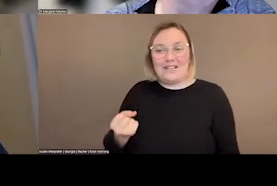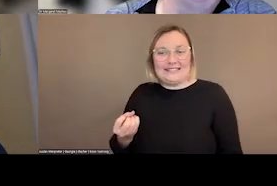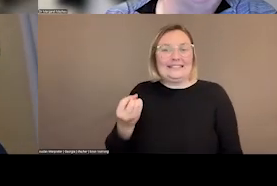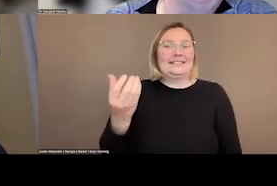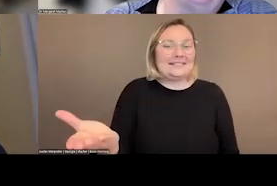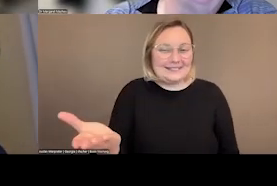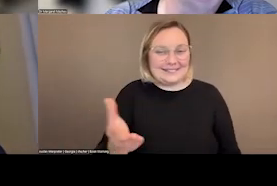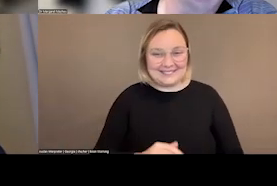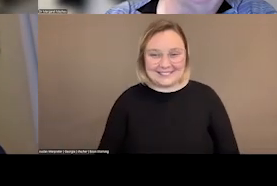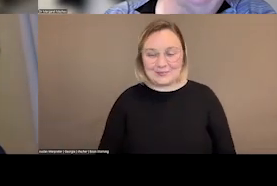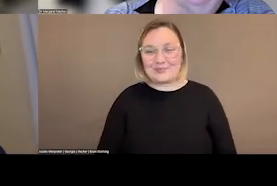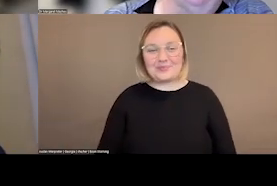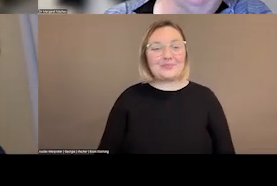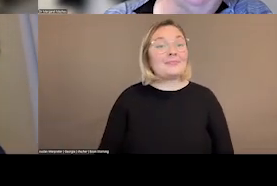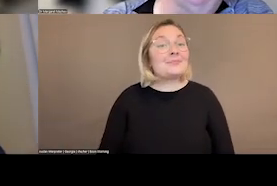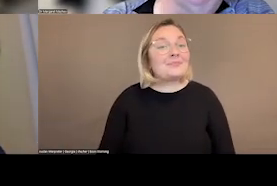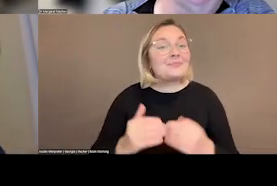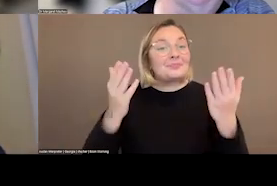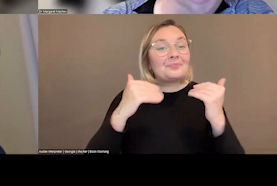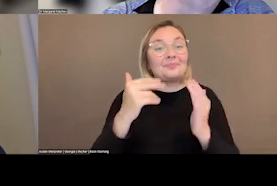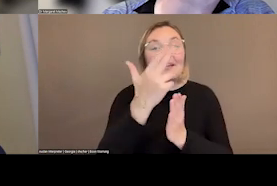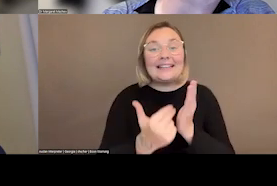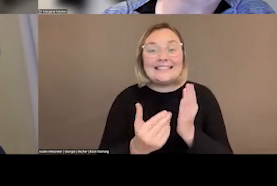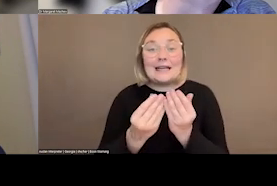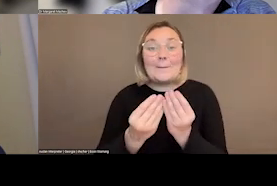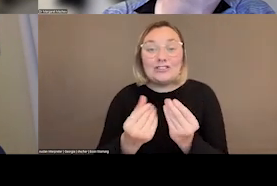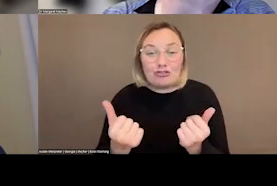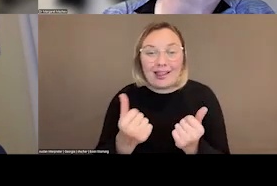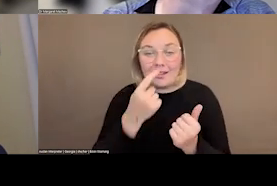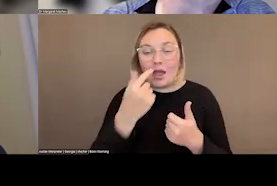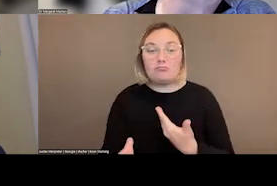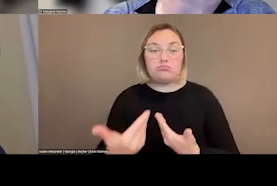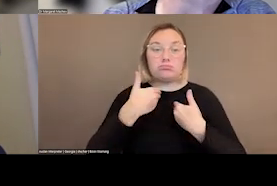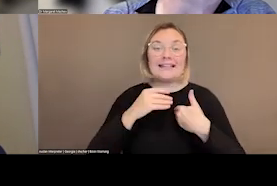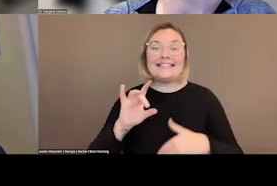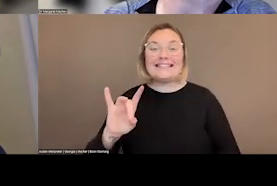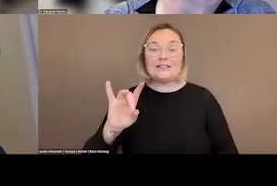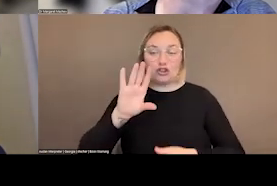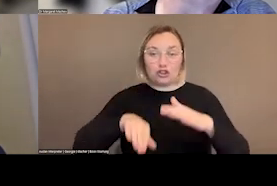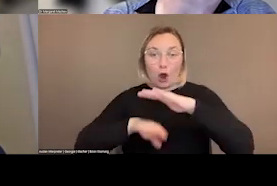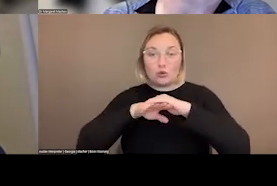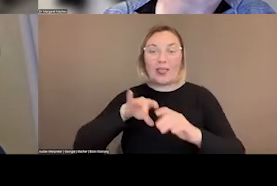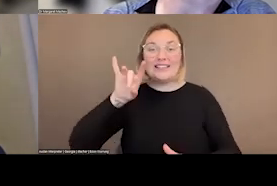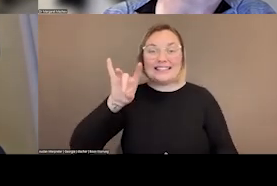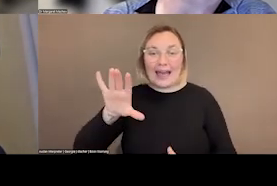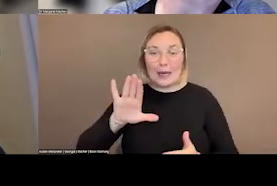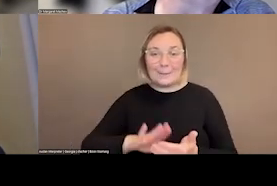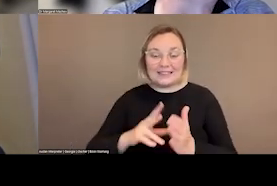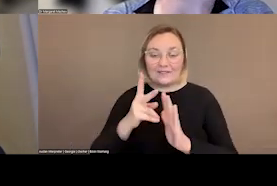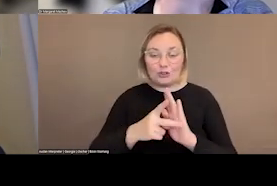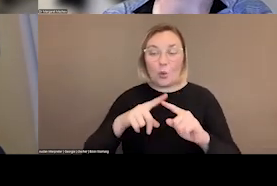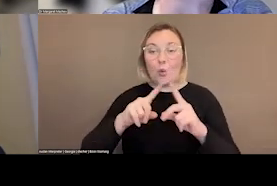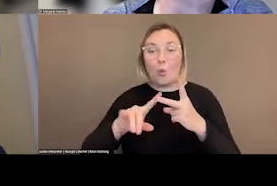Yeah. In terms of the artistic material, you can provide a total of 10 minutes of video and or